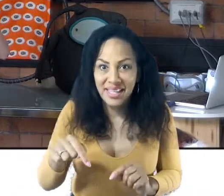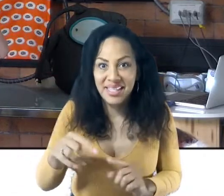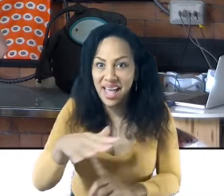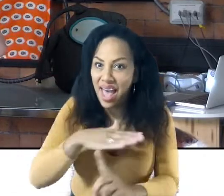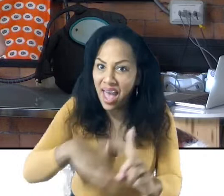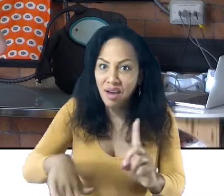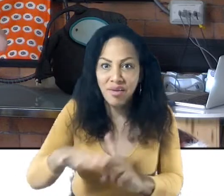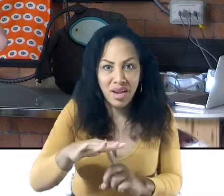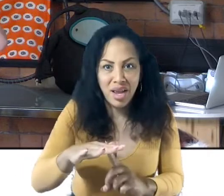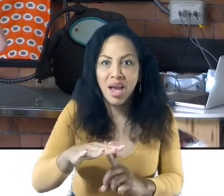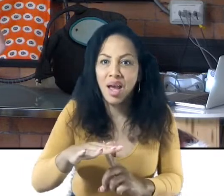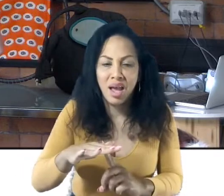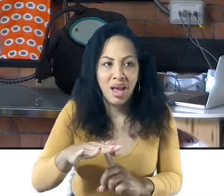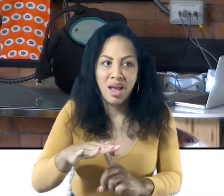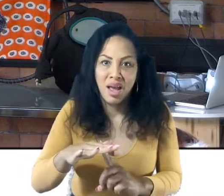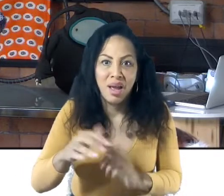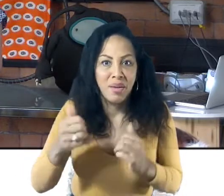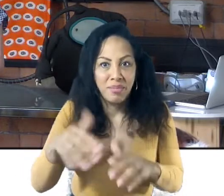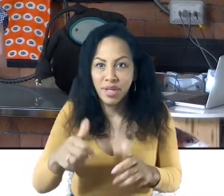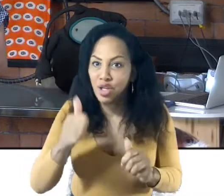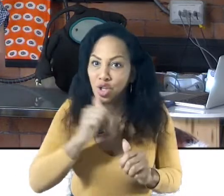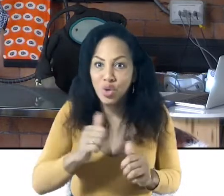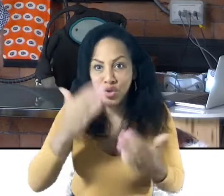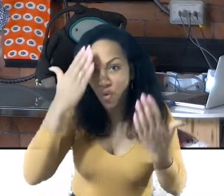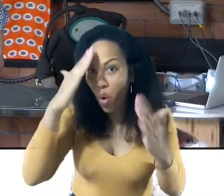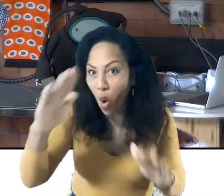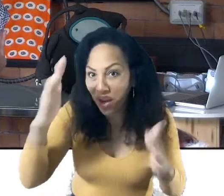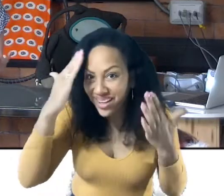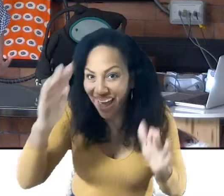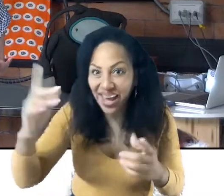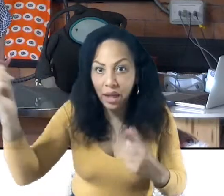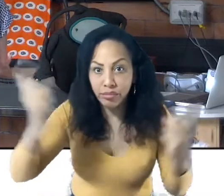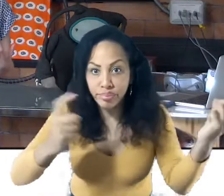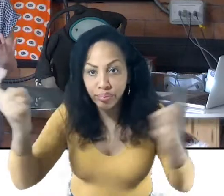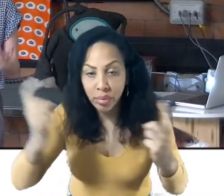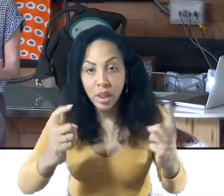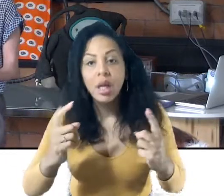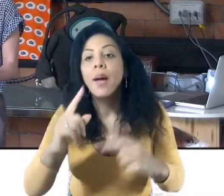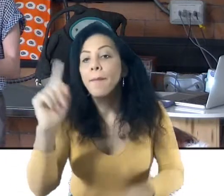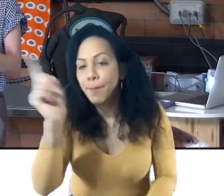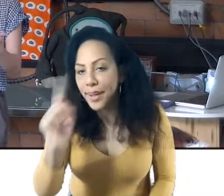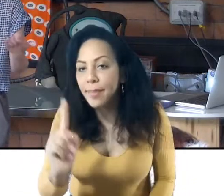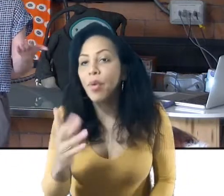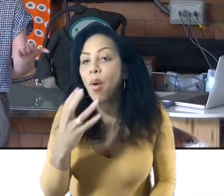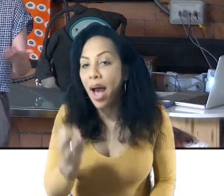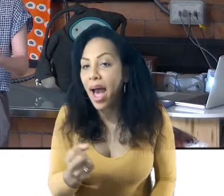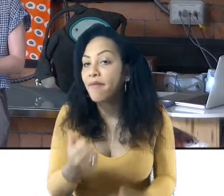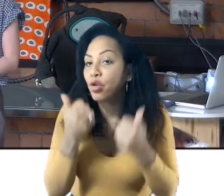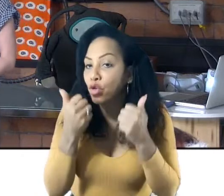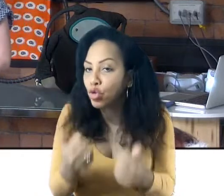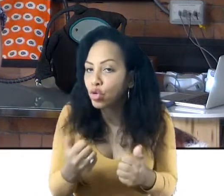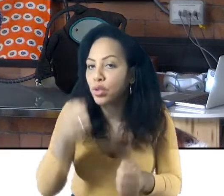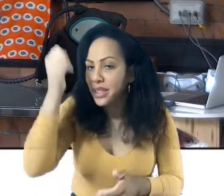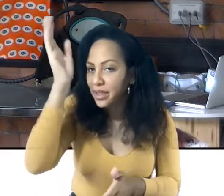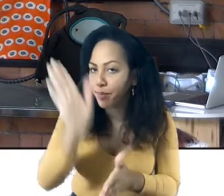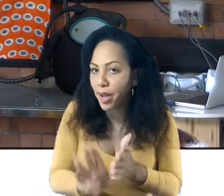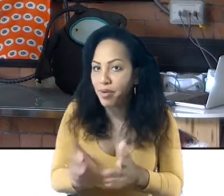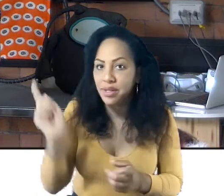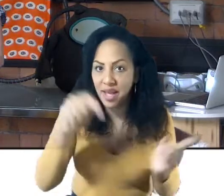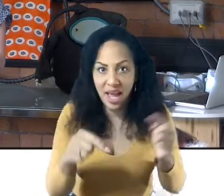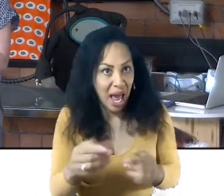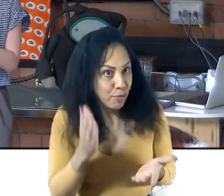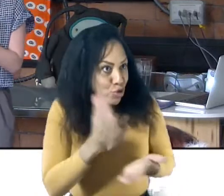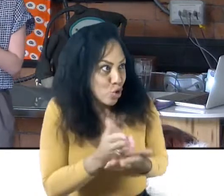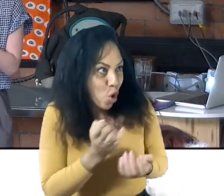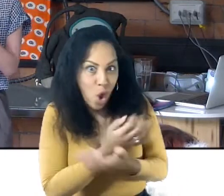and tourists still have meaningful experiences there, I'm sure. I mean, many of you would have probably been down here